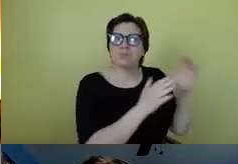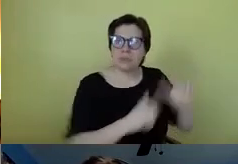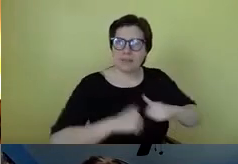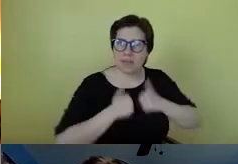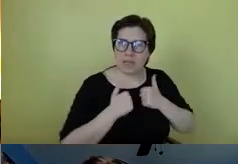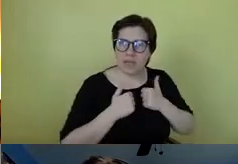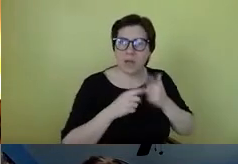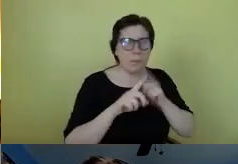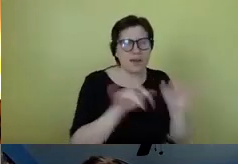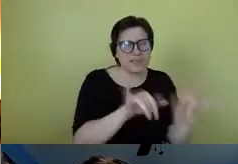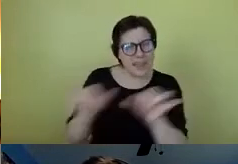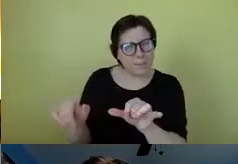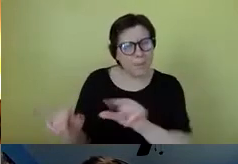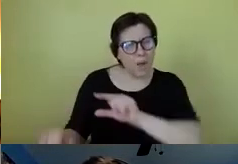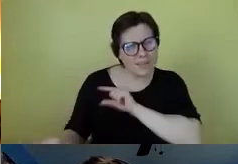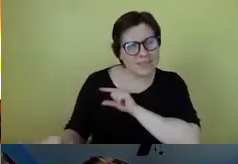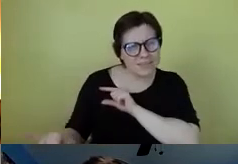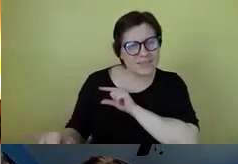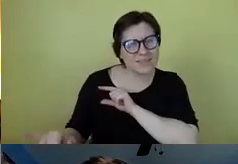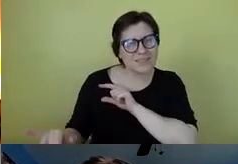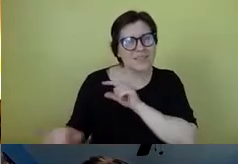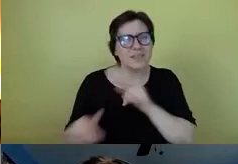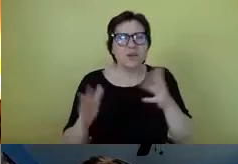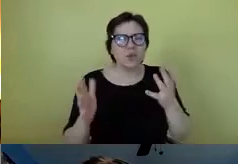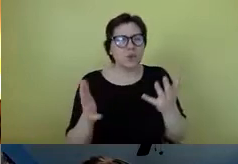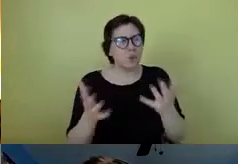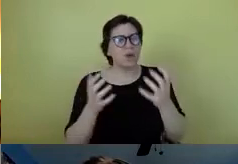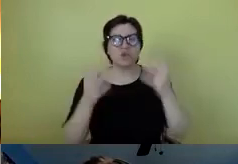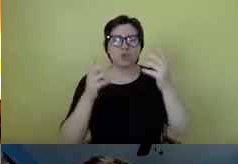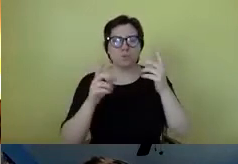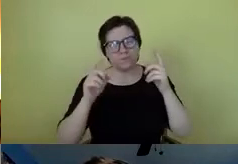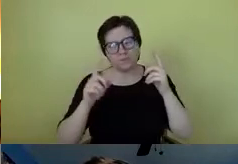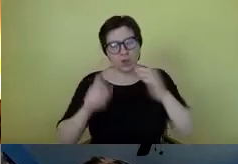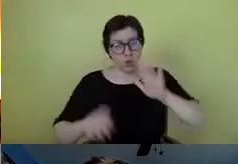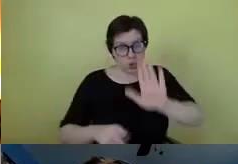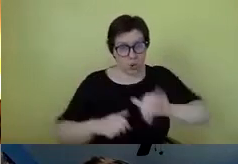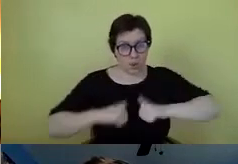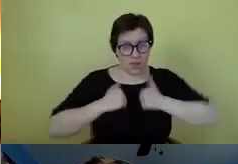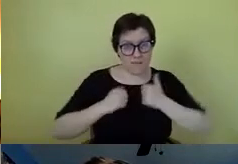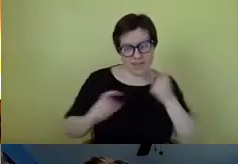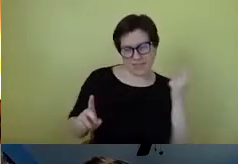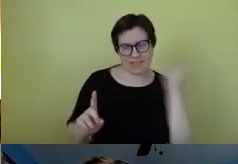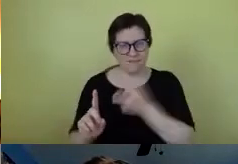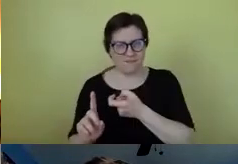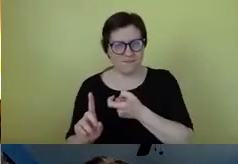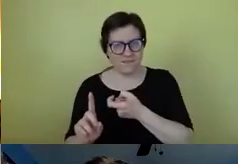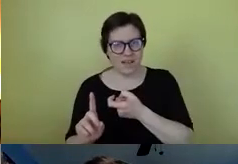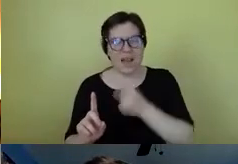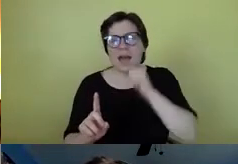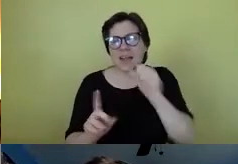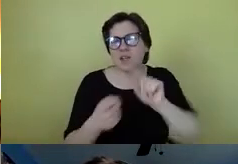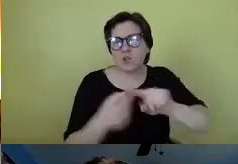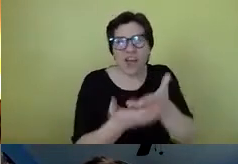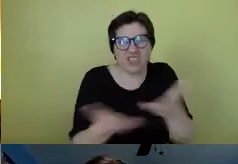dynamic. You want to give your life to someone, not to something, to